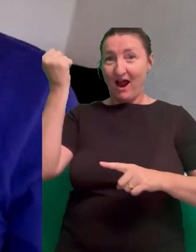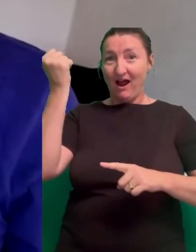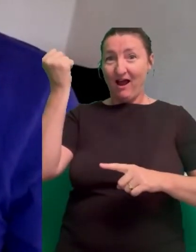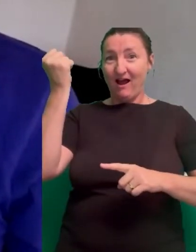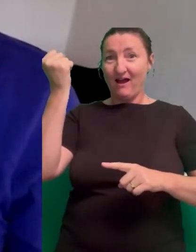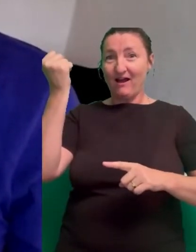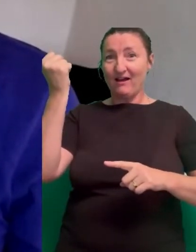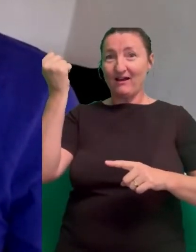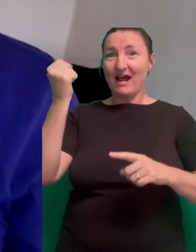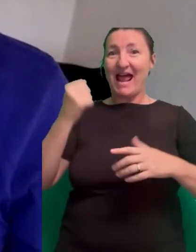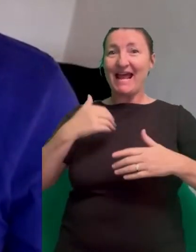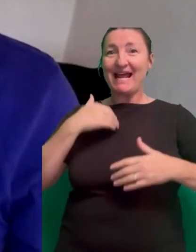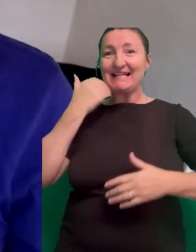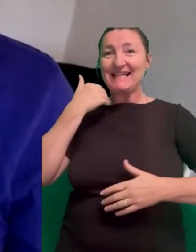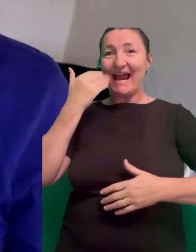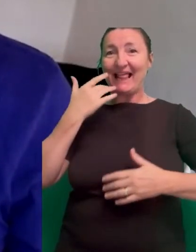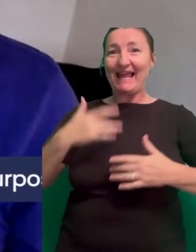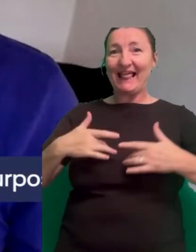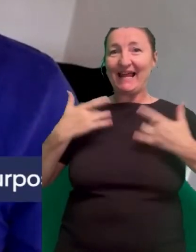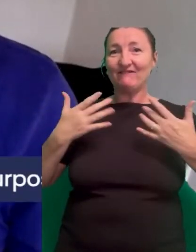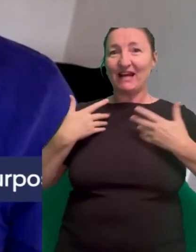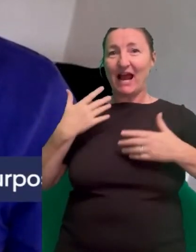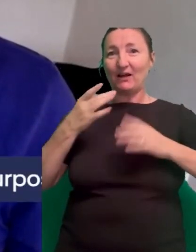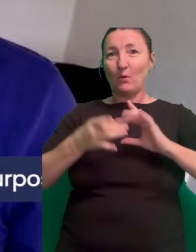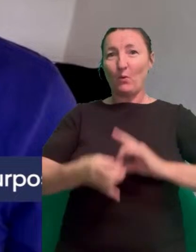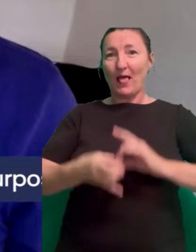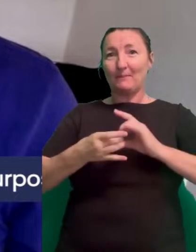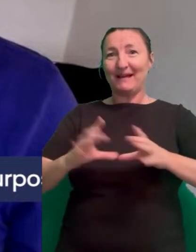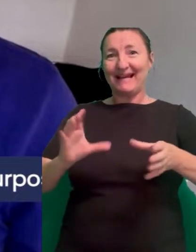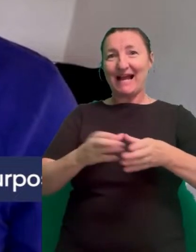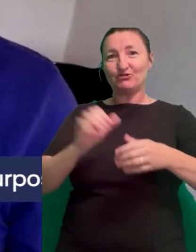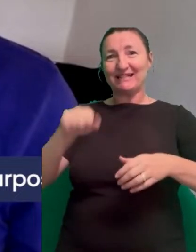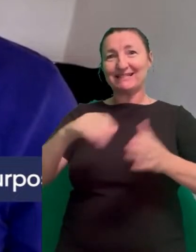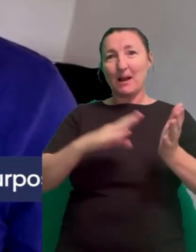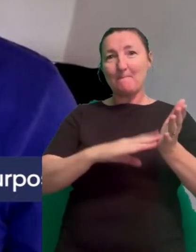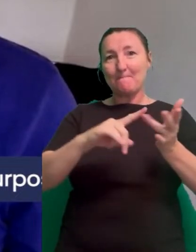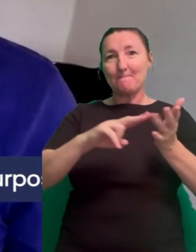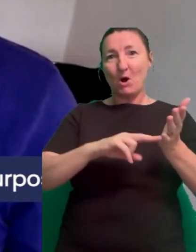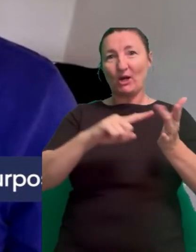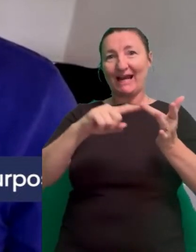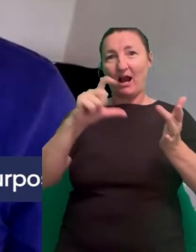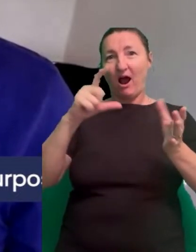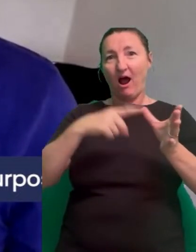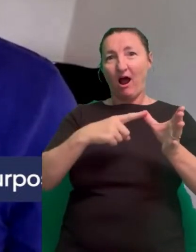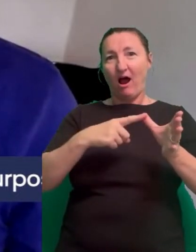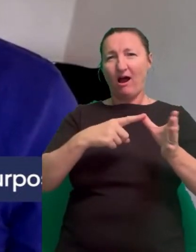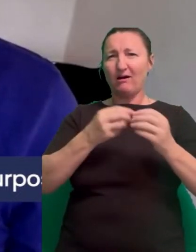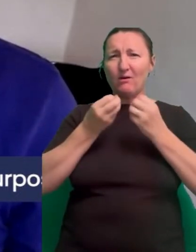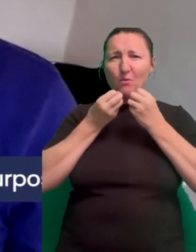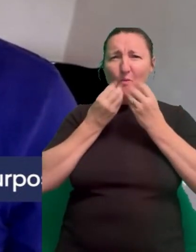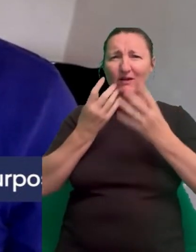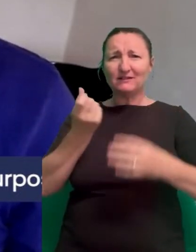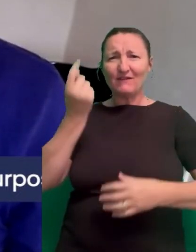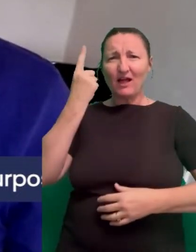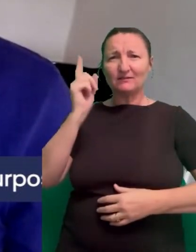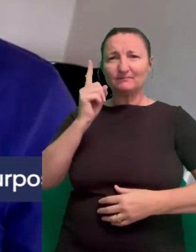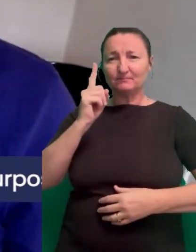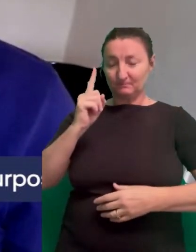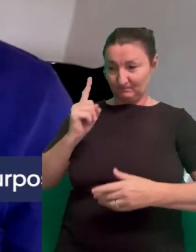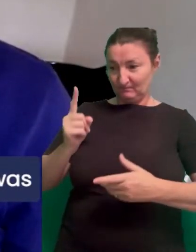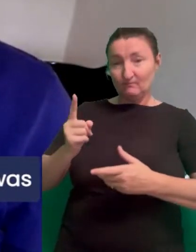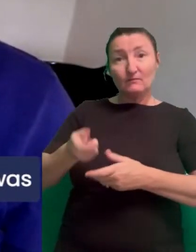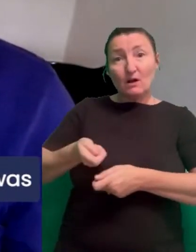Our winner of the Daily Living and Wellbeing category goes to Monica, whose wonderful idea